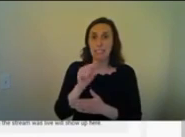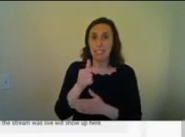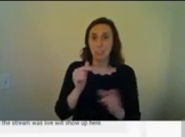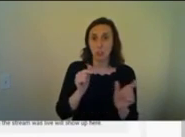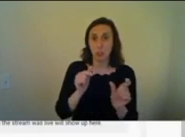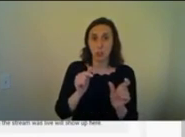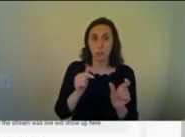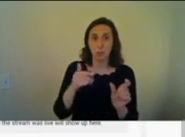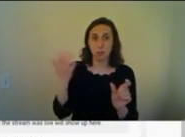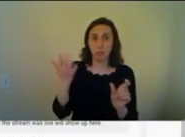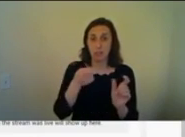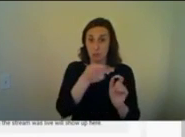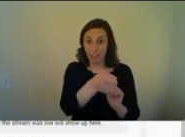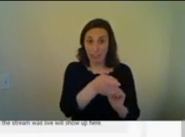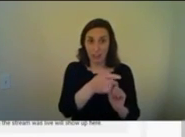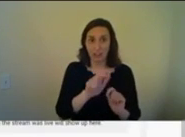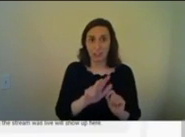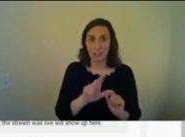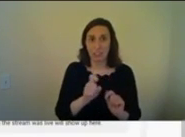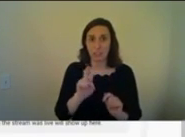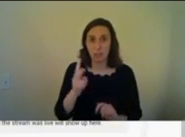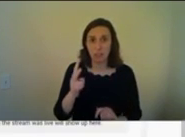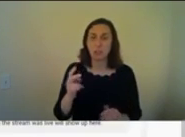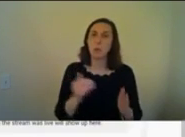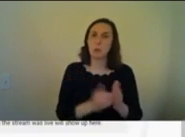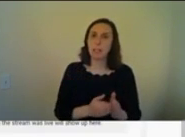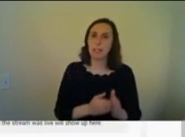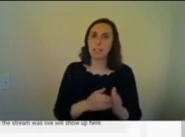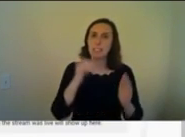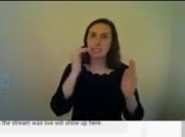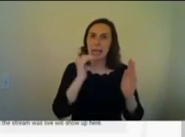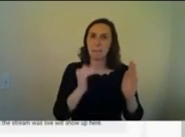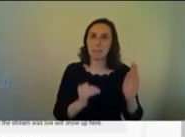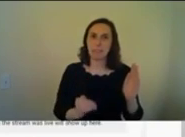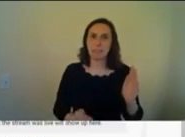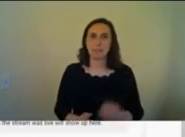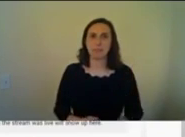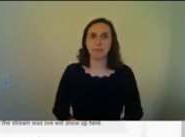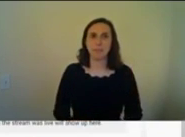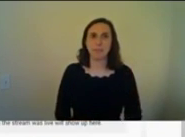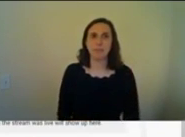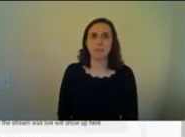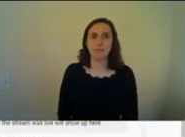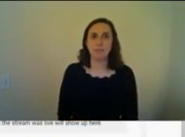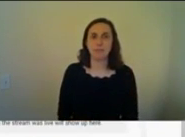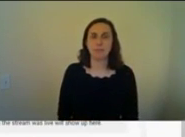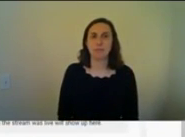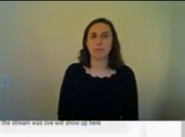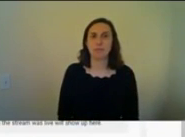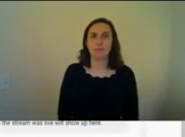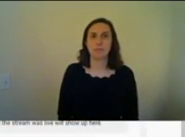is here. I'm now repeating what I've done before, and this leading term. So 3x